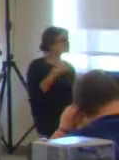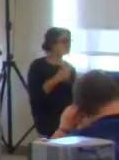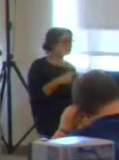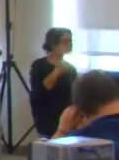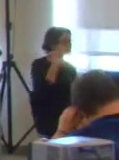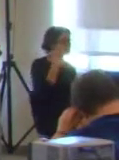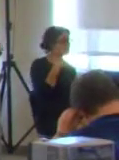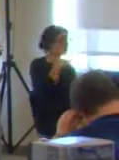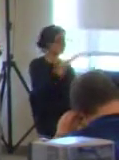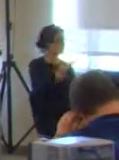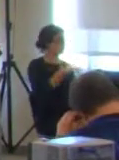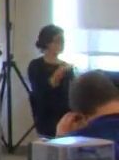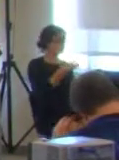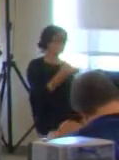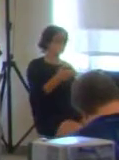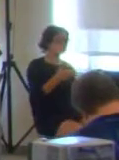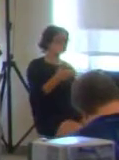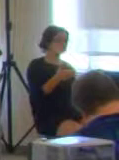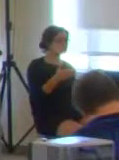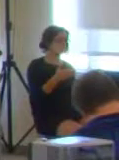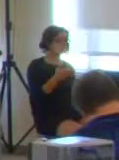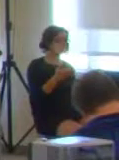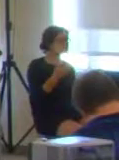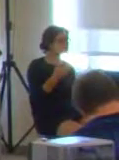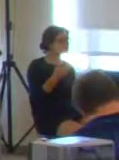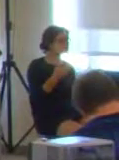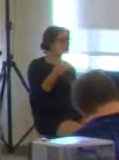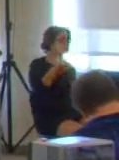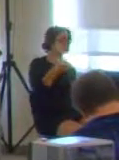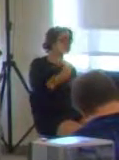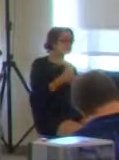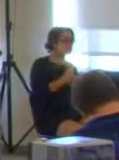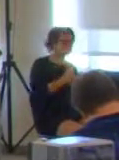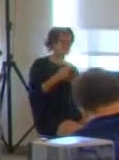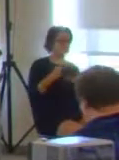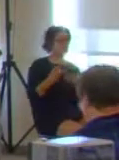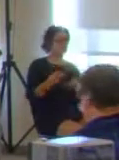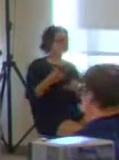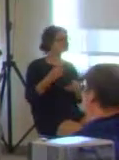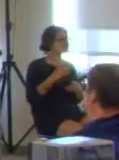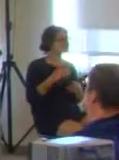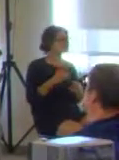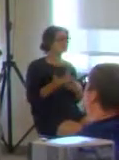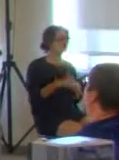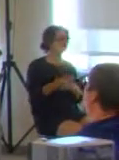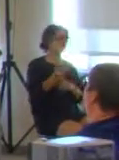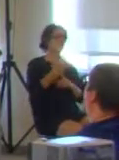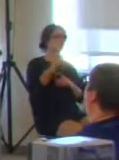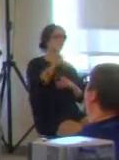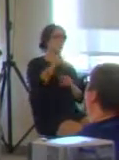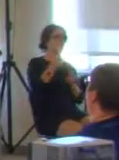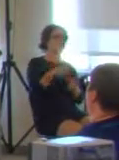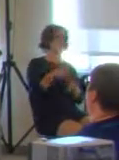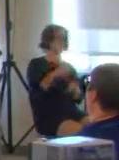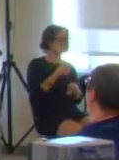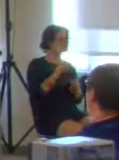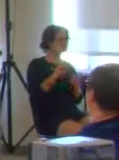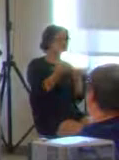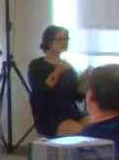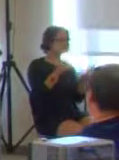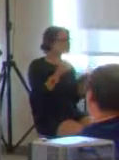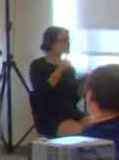choose who they want to take care of them, what services they want, when they want them, and how they're going to be